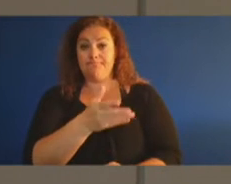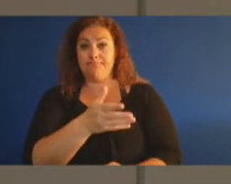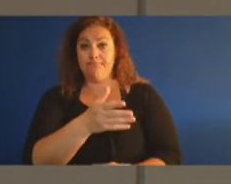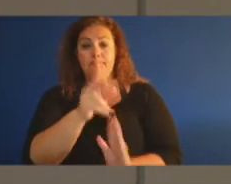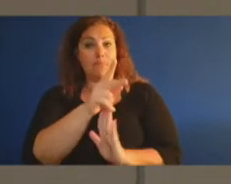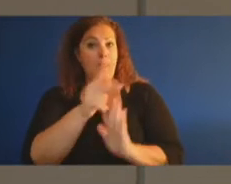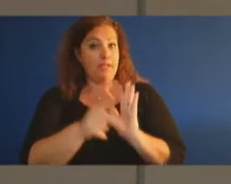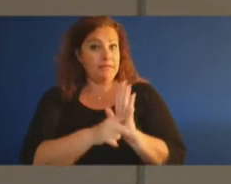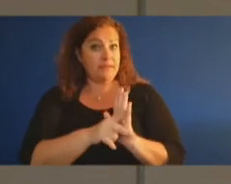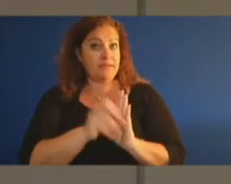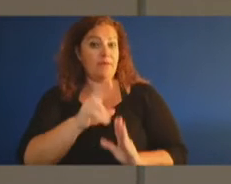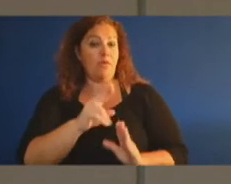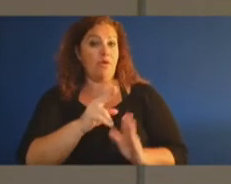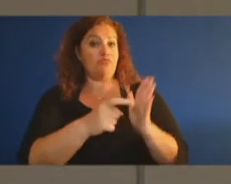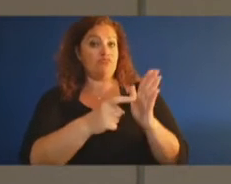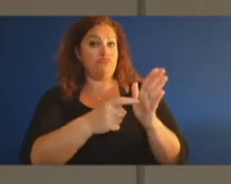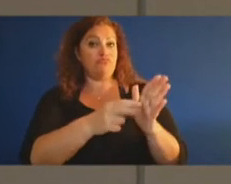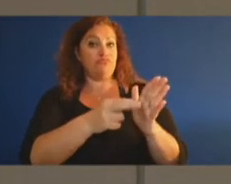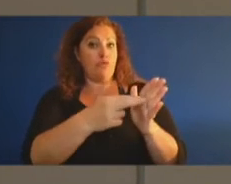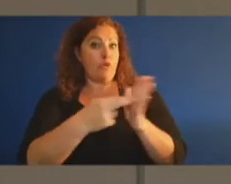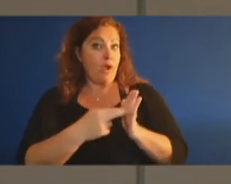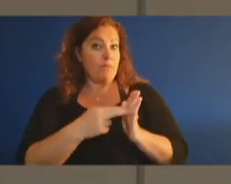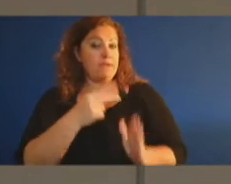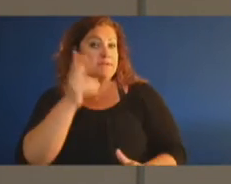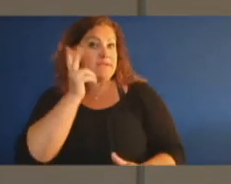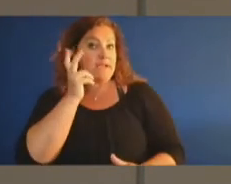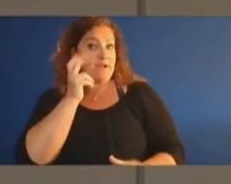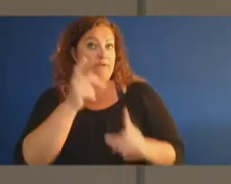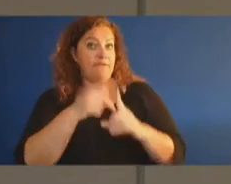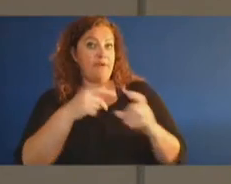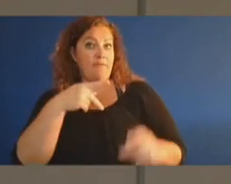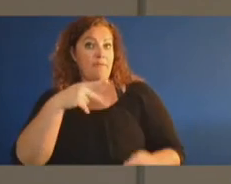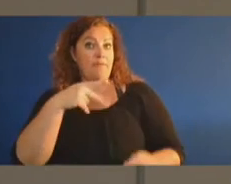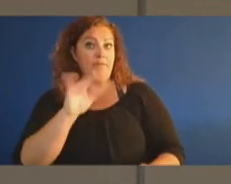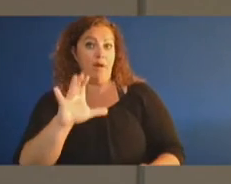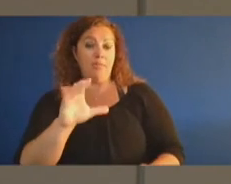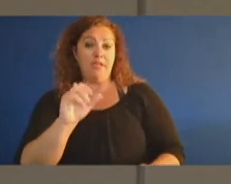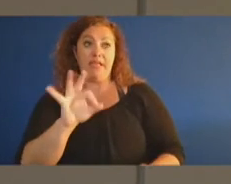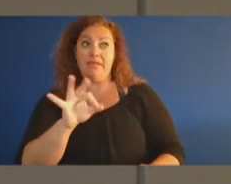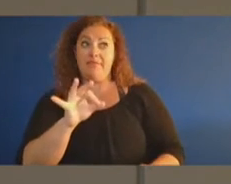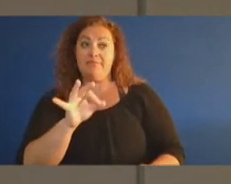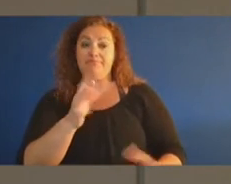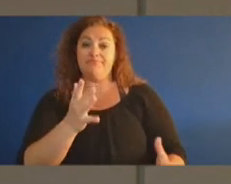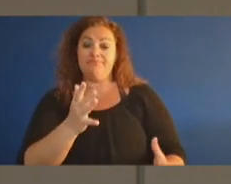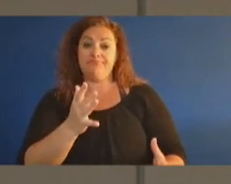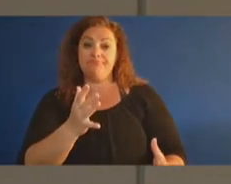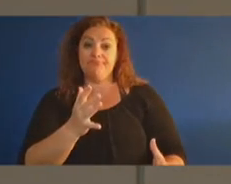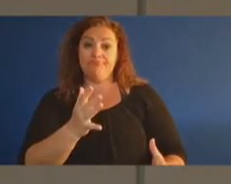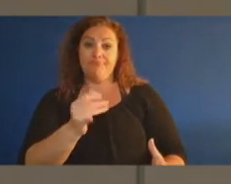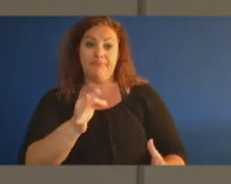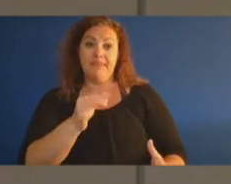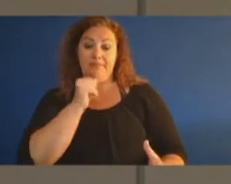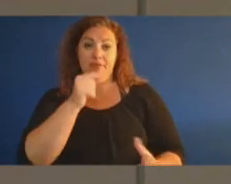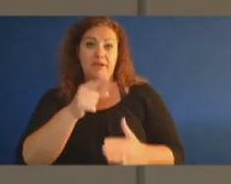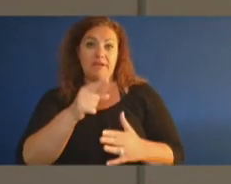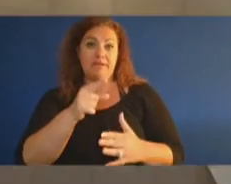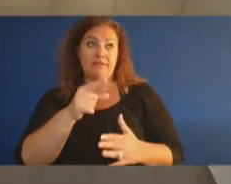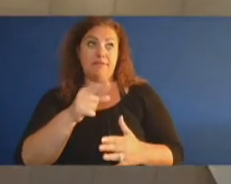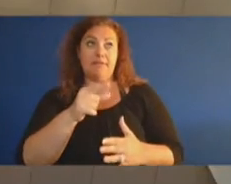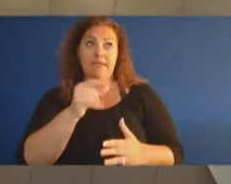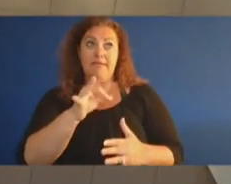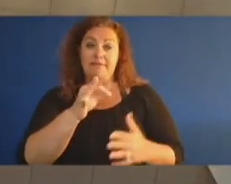or Provisions um to hear from the public if it's not um what we're finding the public